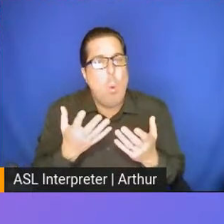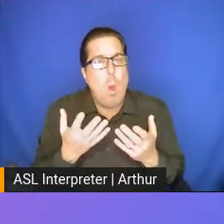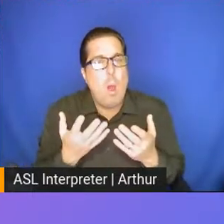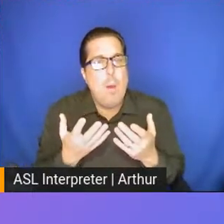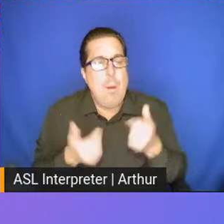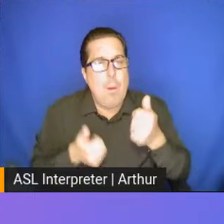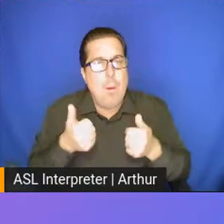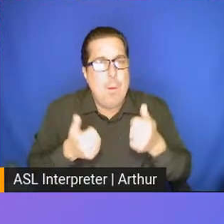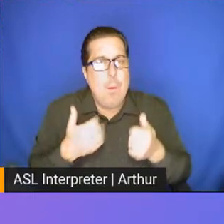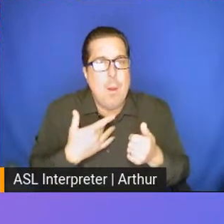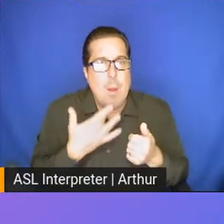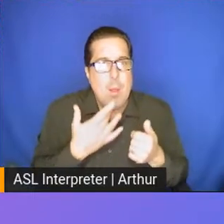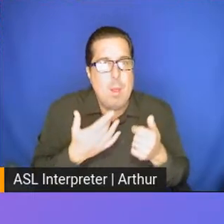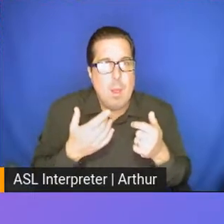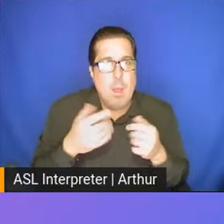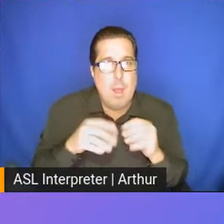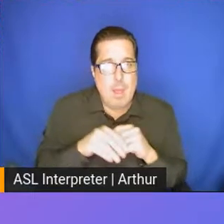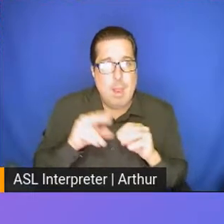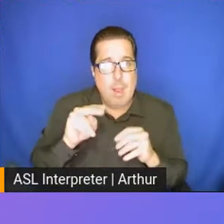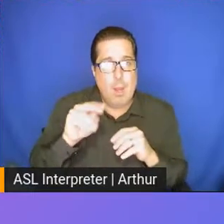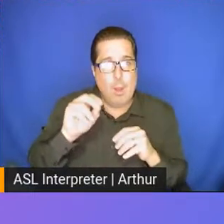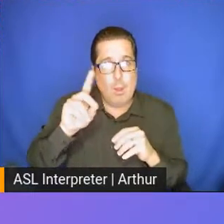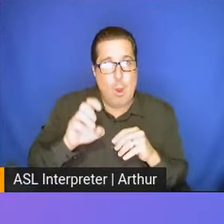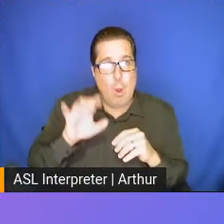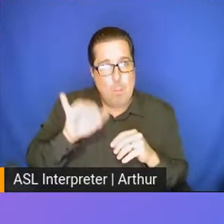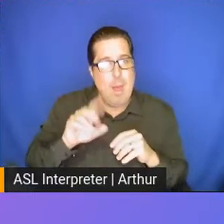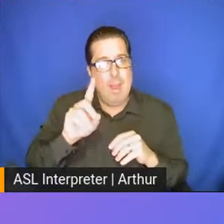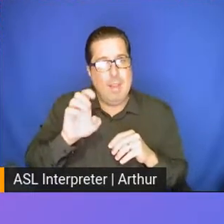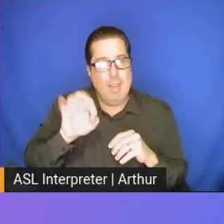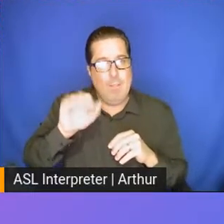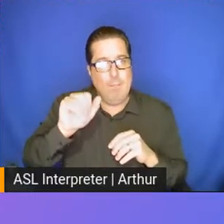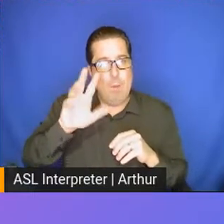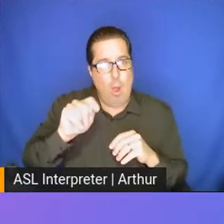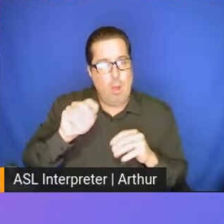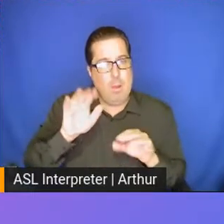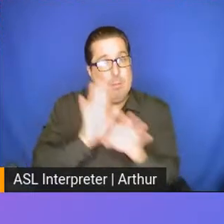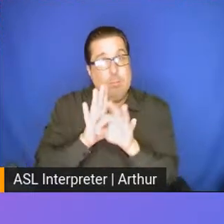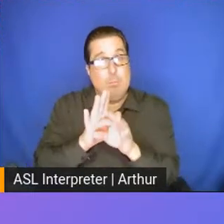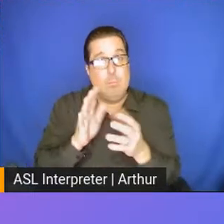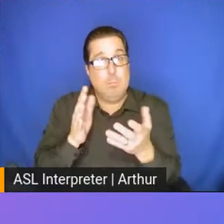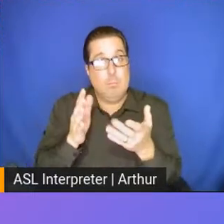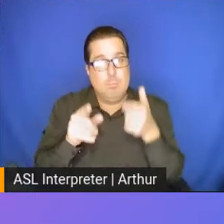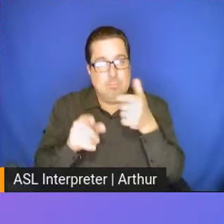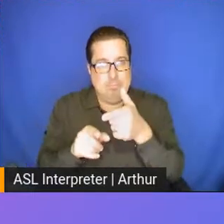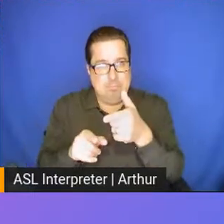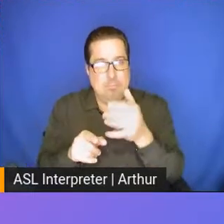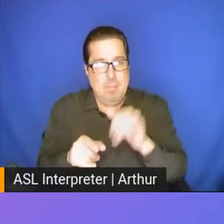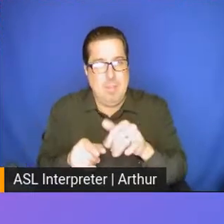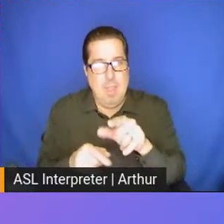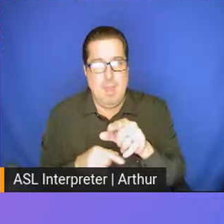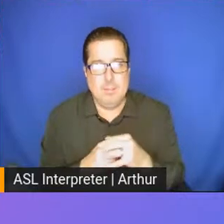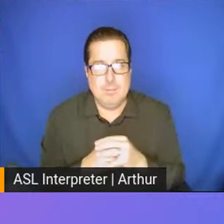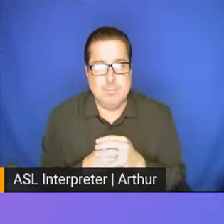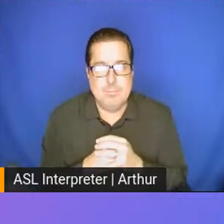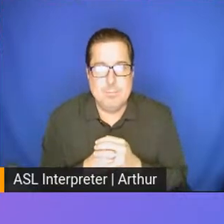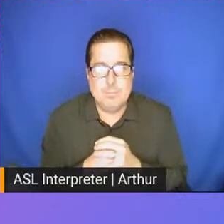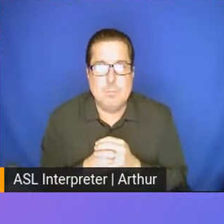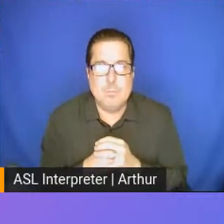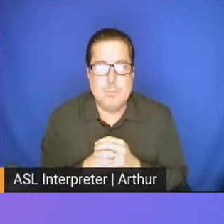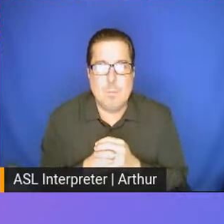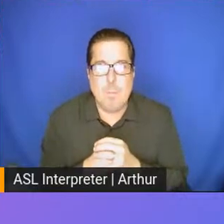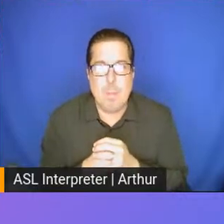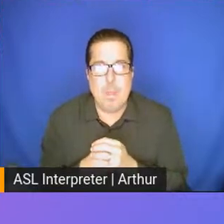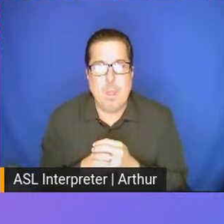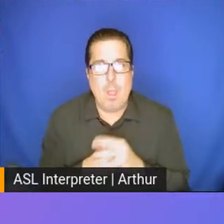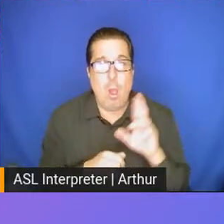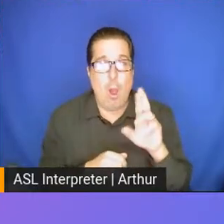we refine the query by node, which is the two components in our workloads is RDS database and app runner service.